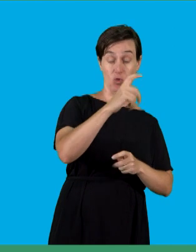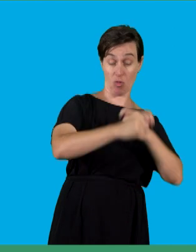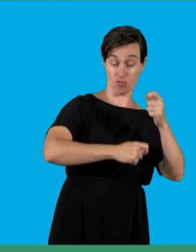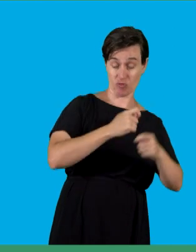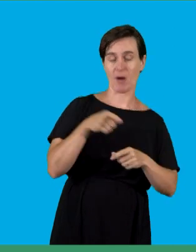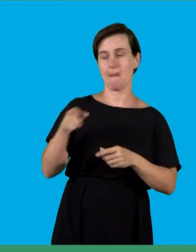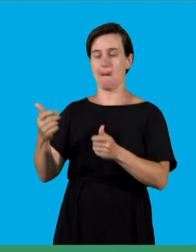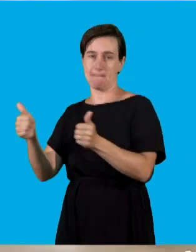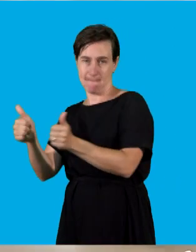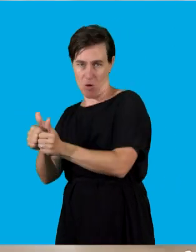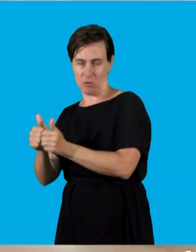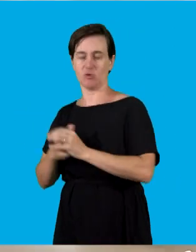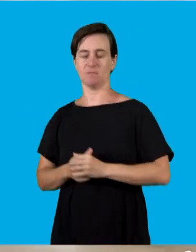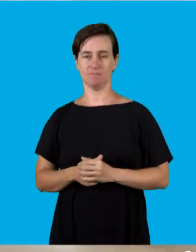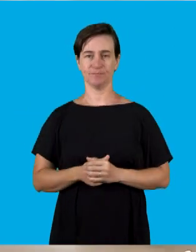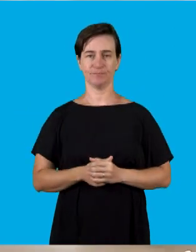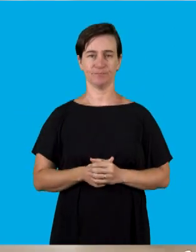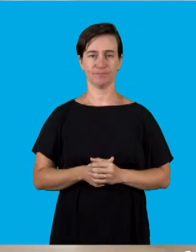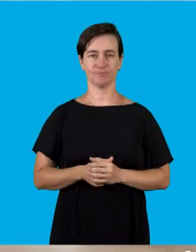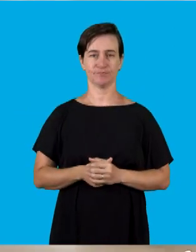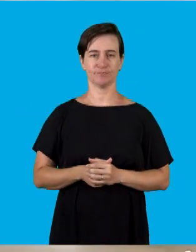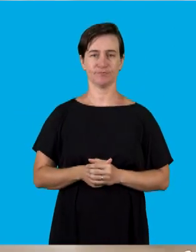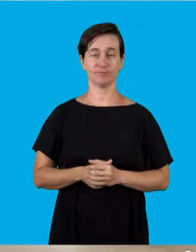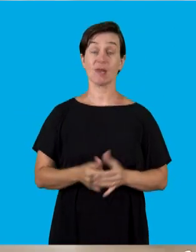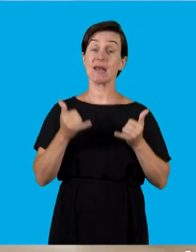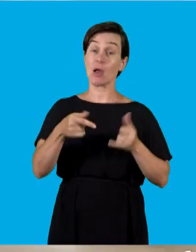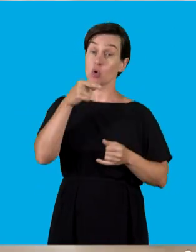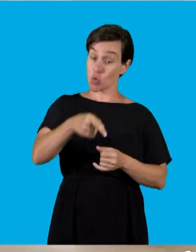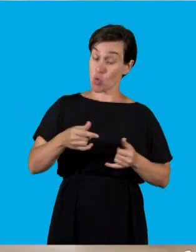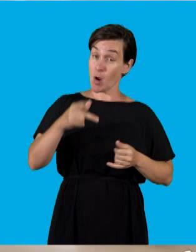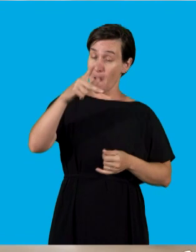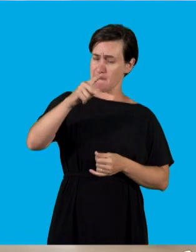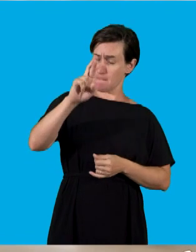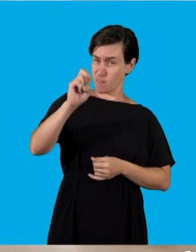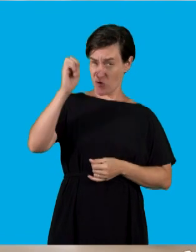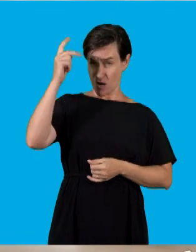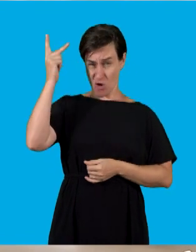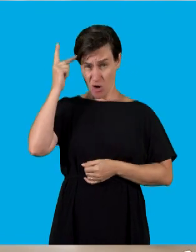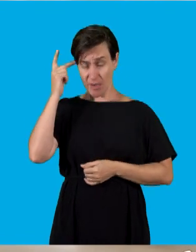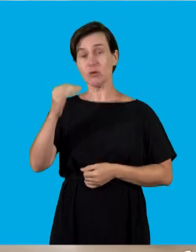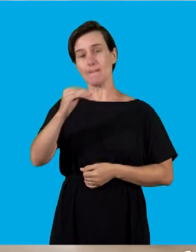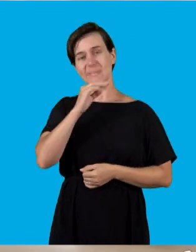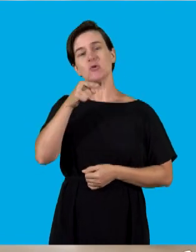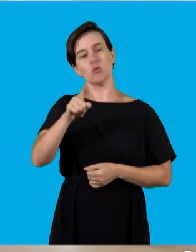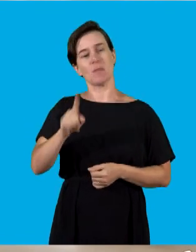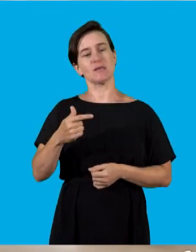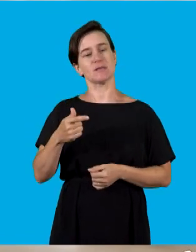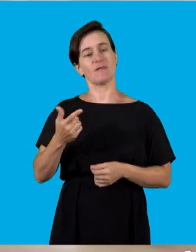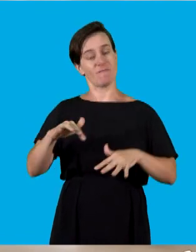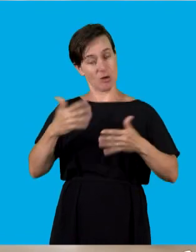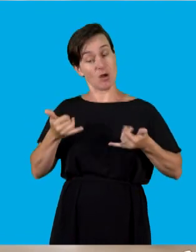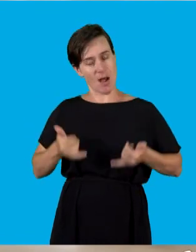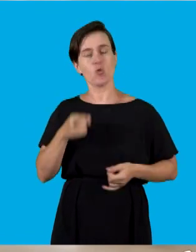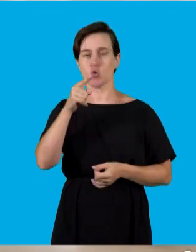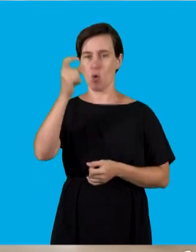well as a partnership. Now, let us look at our pre-knowledge. Our pre-knowledge has to do with the knowledge